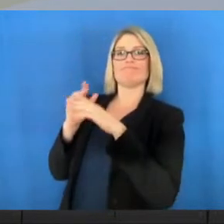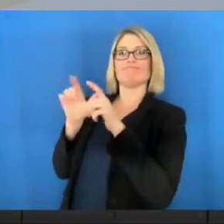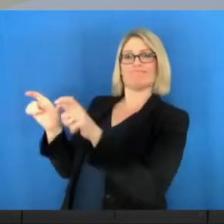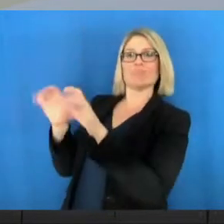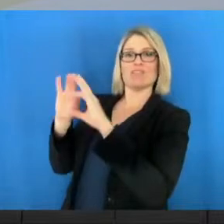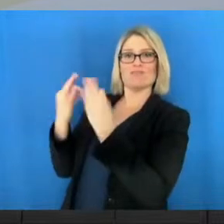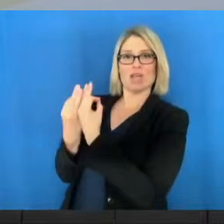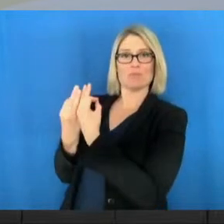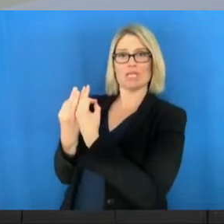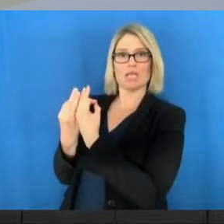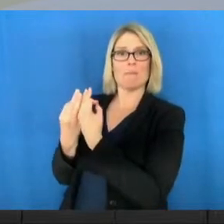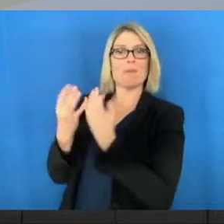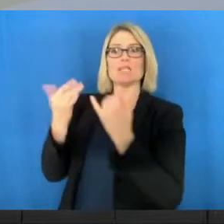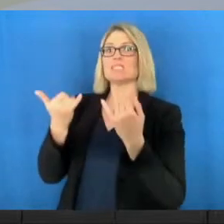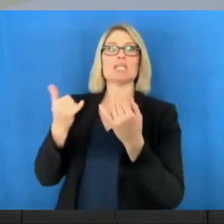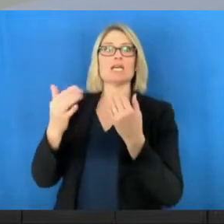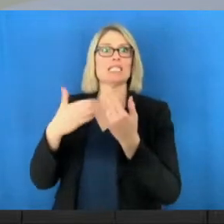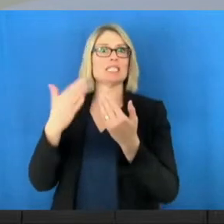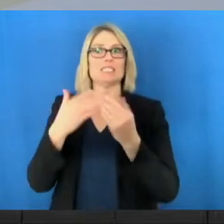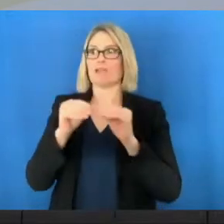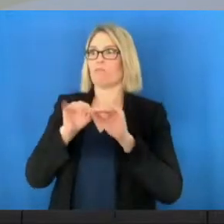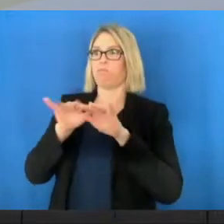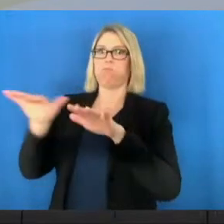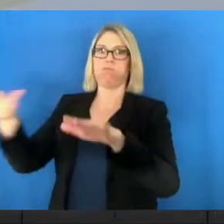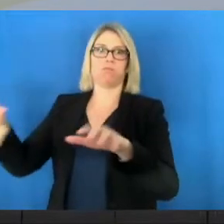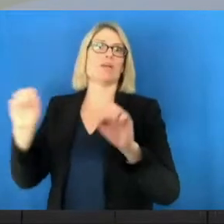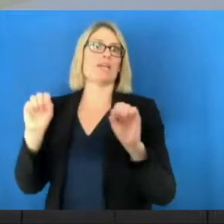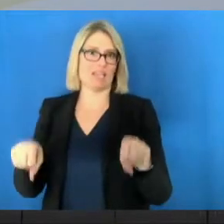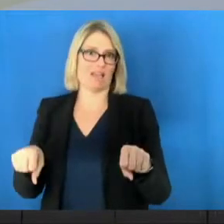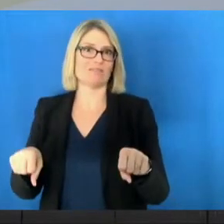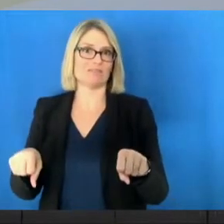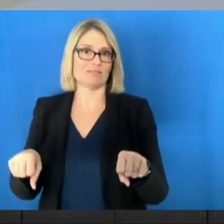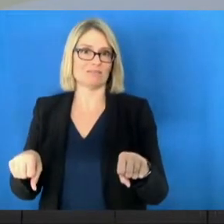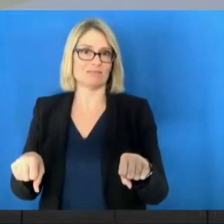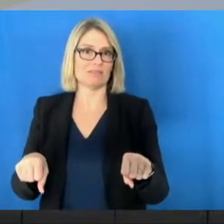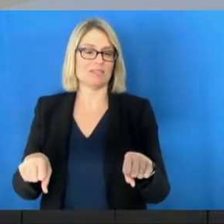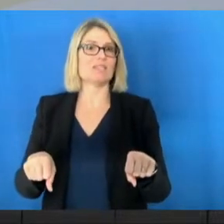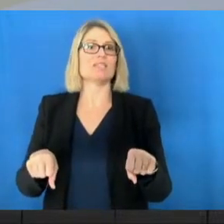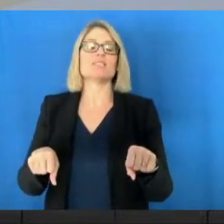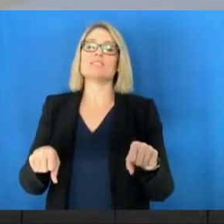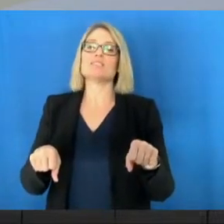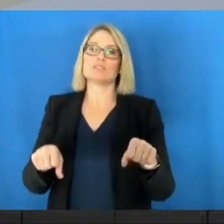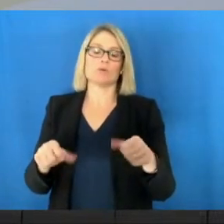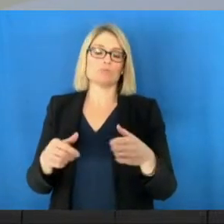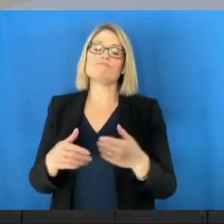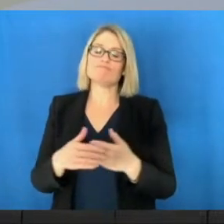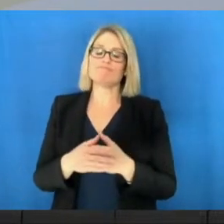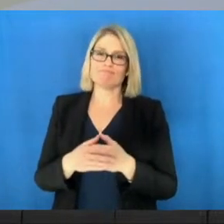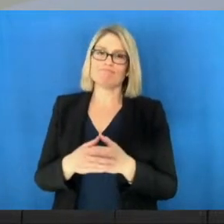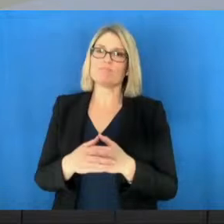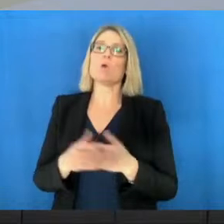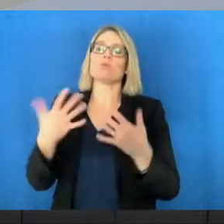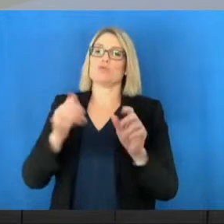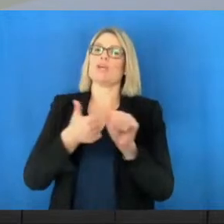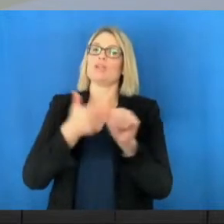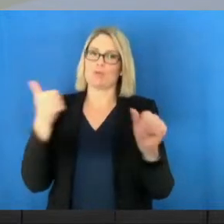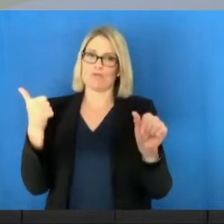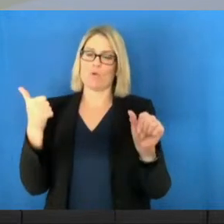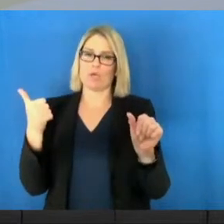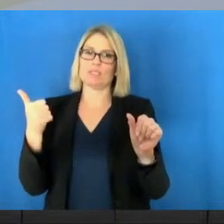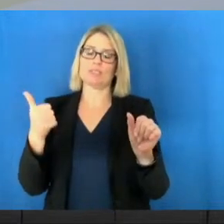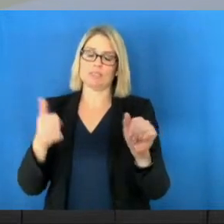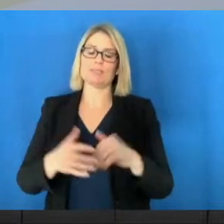transmits more rapidly, seemingly more efficiently, and we're trying to avoid that, and that's why